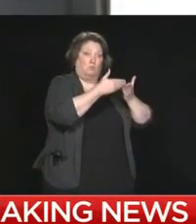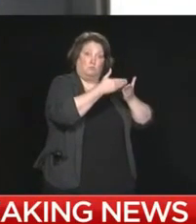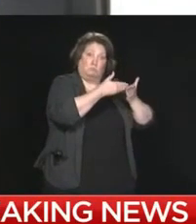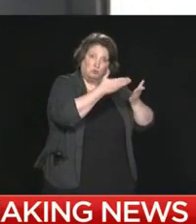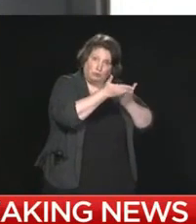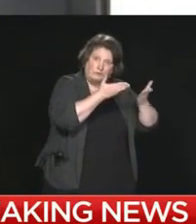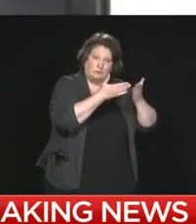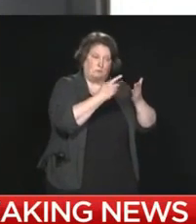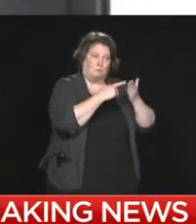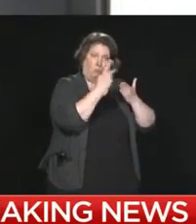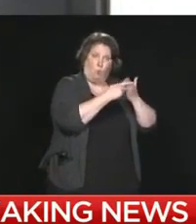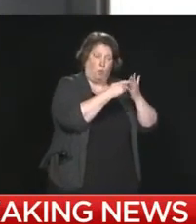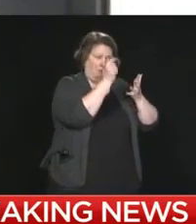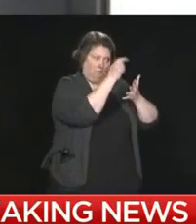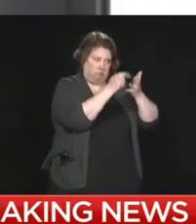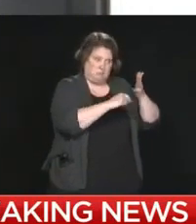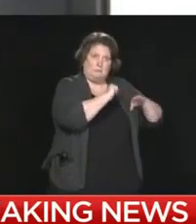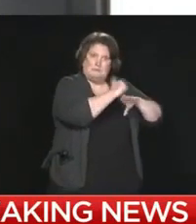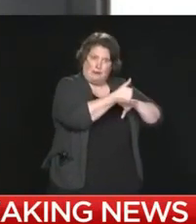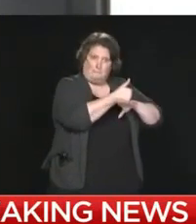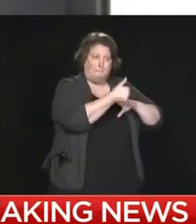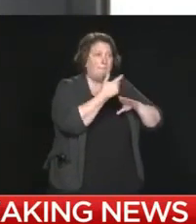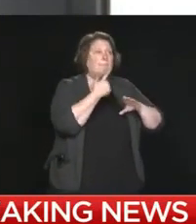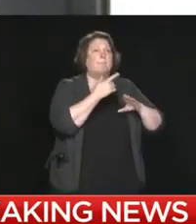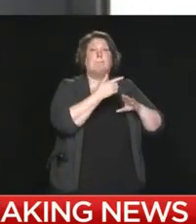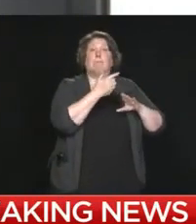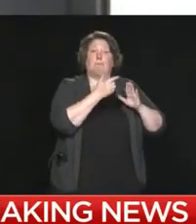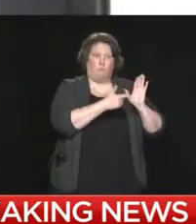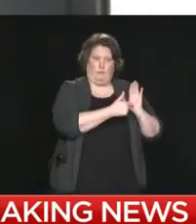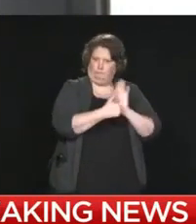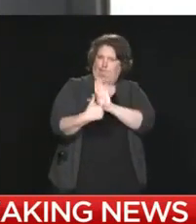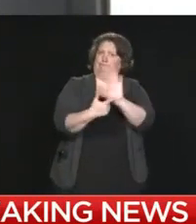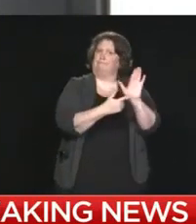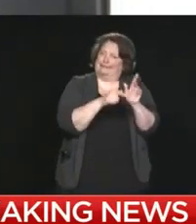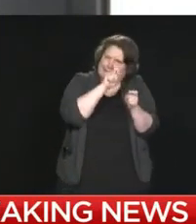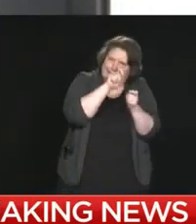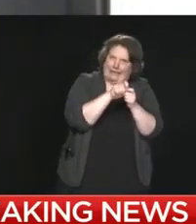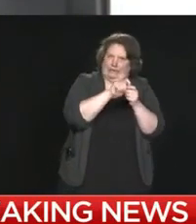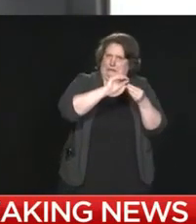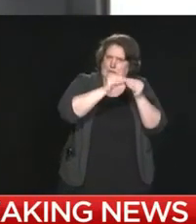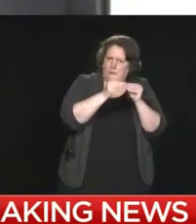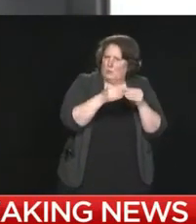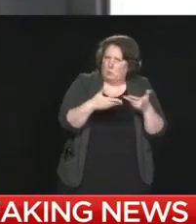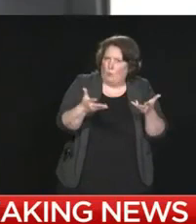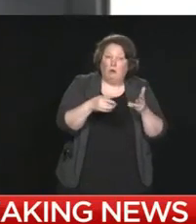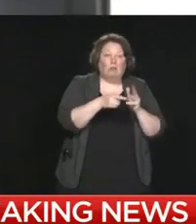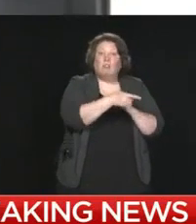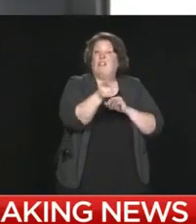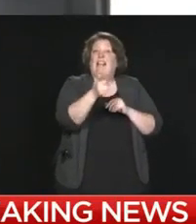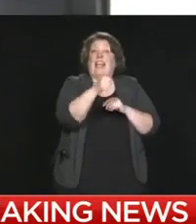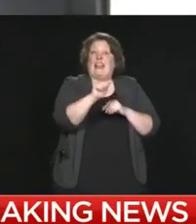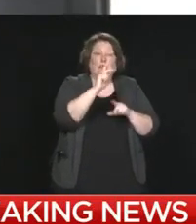the opposition, and we share our investments with the Finance Committee.